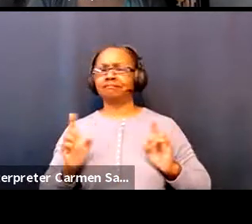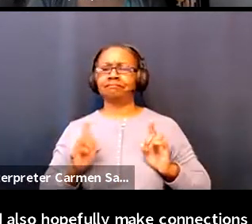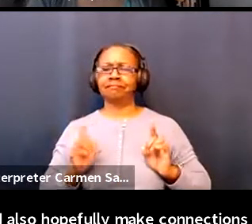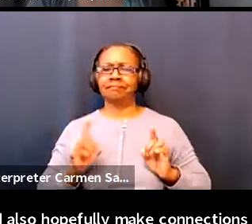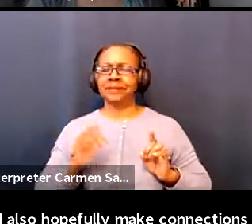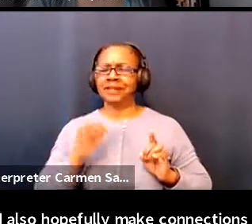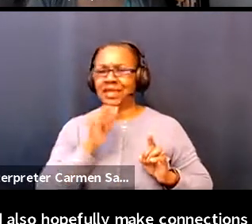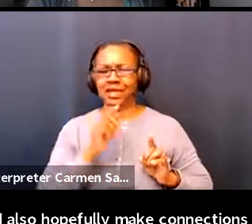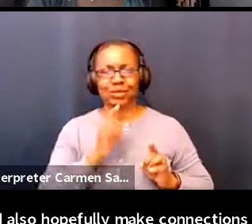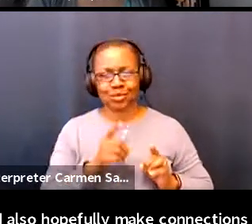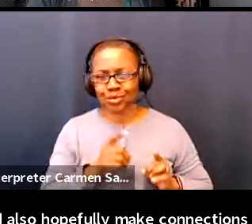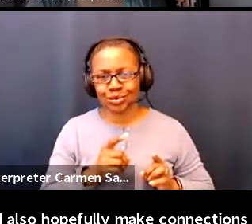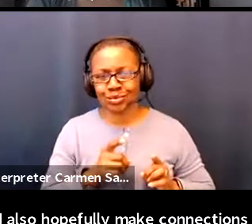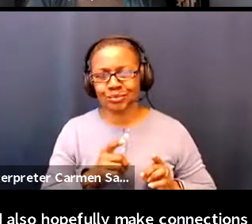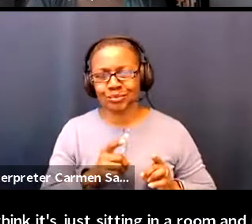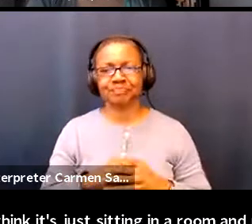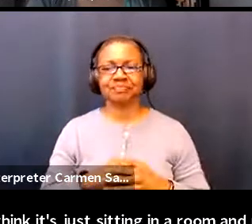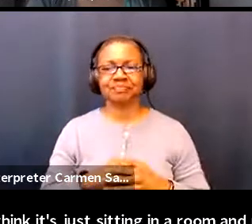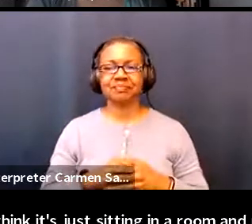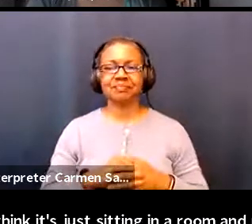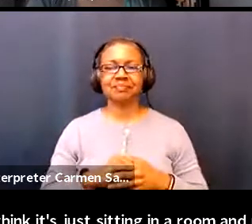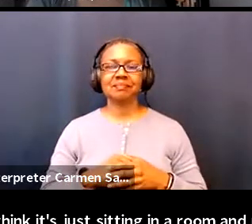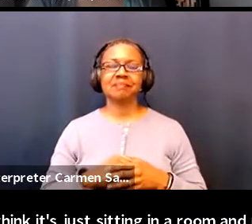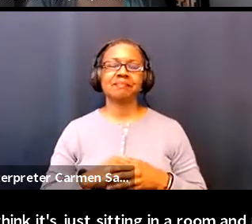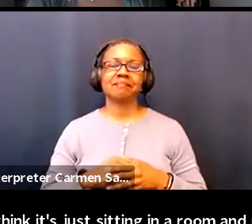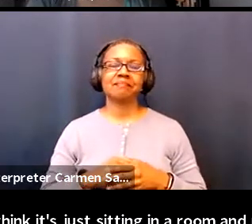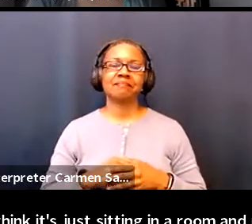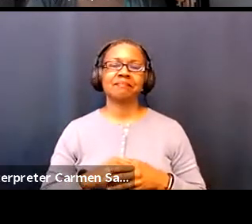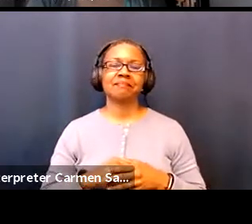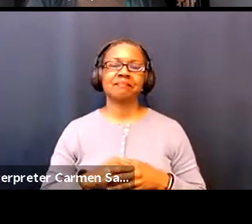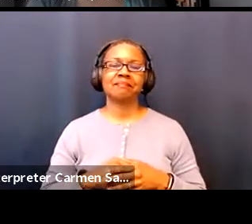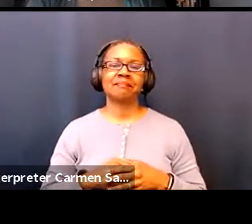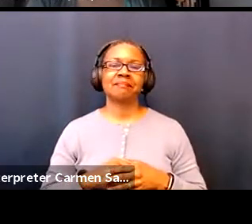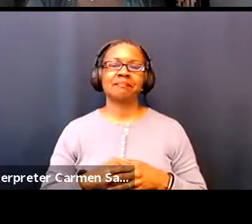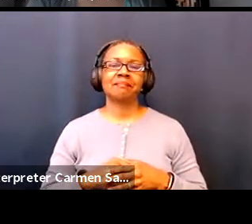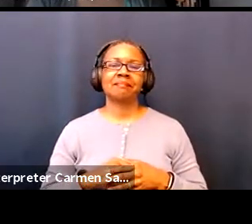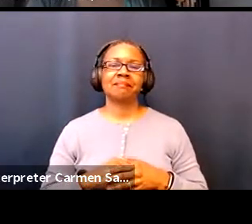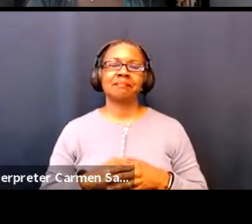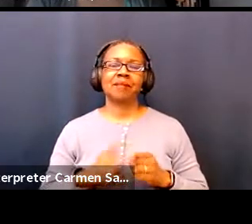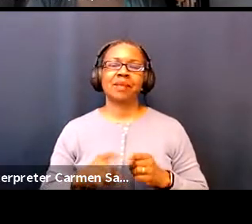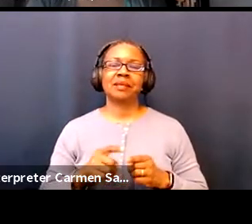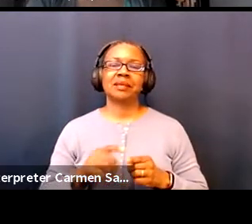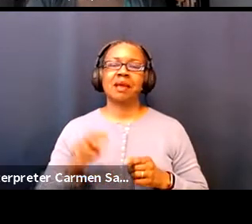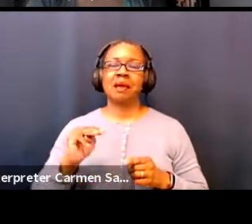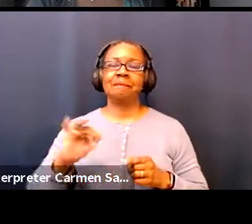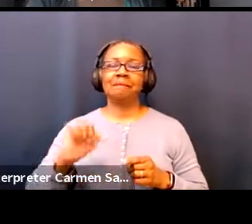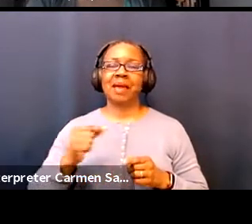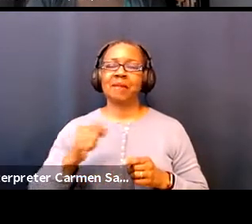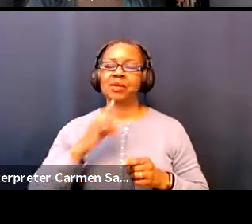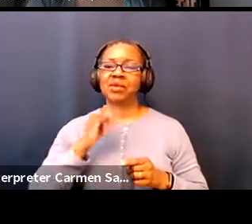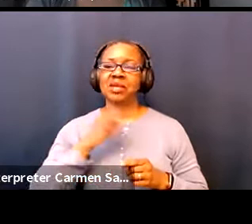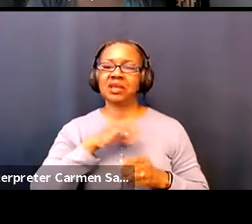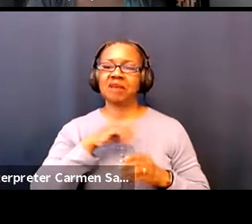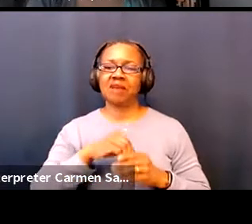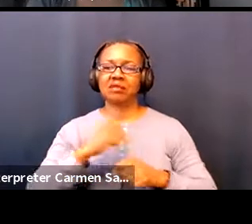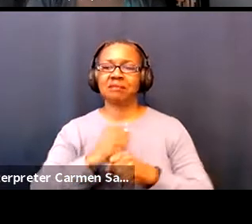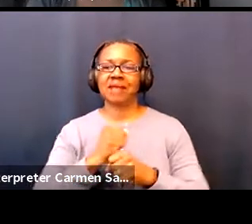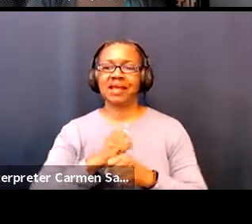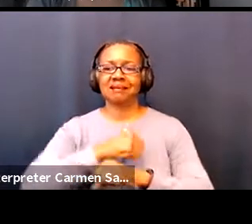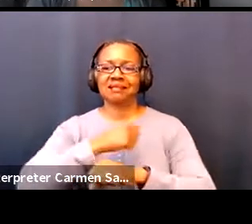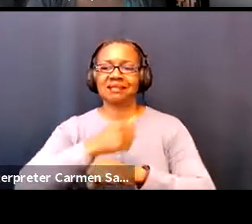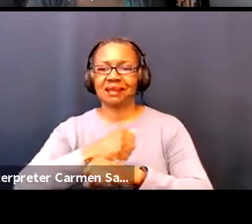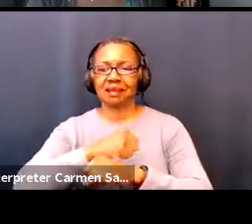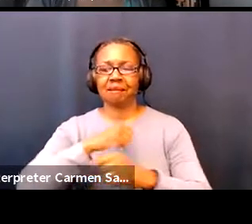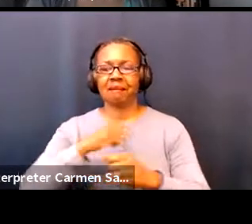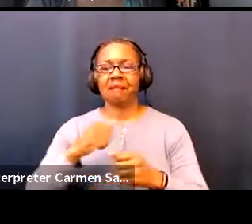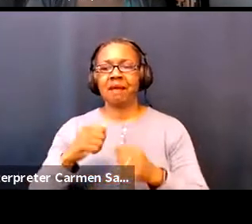digitizing various things. But in fact, it is a relational process. And so hoping